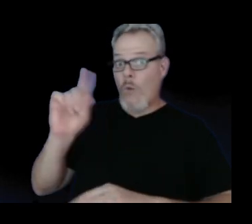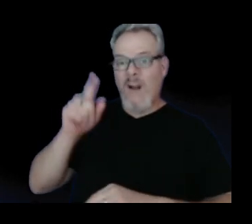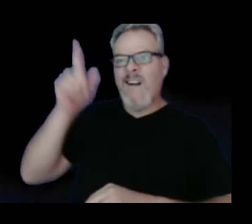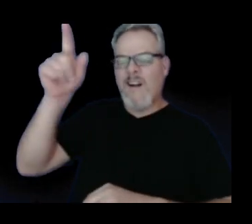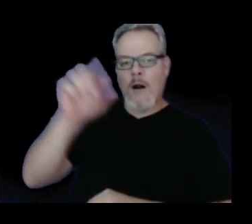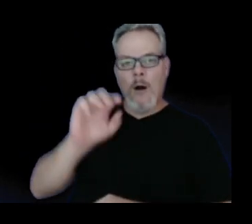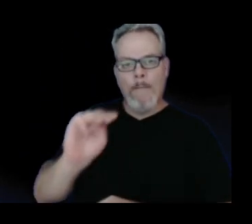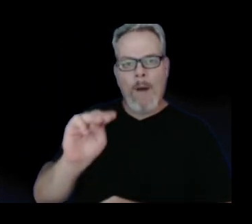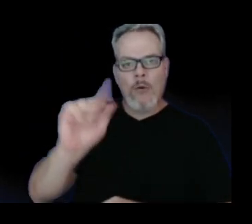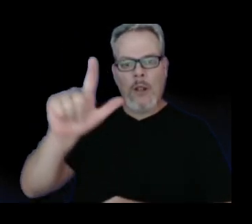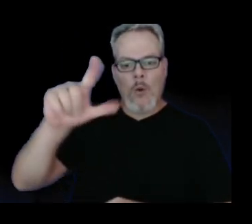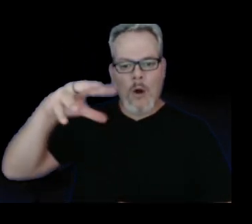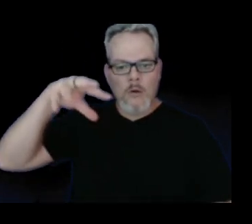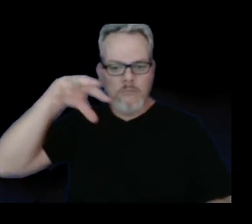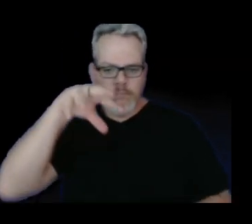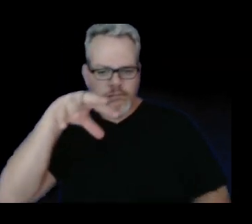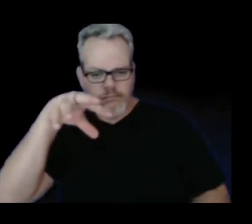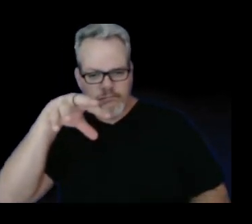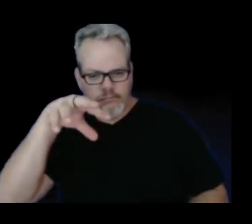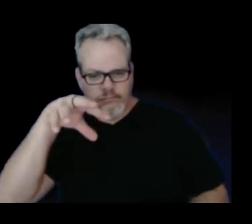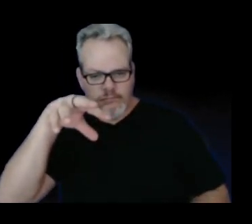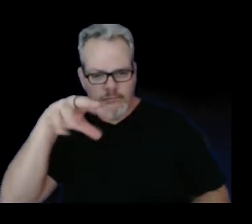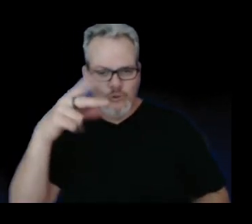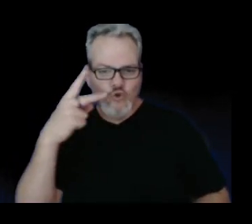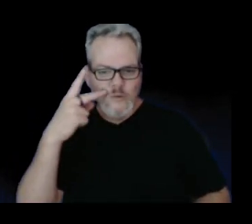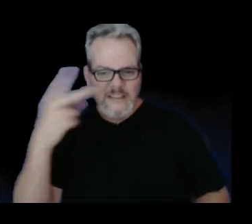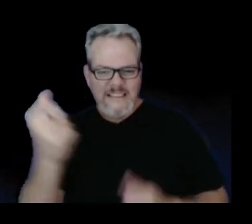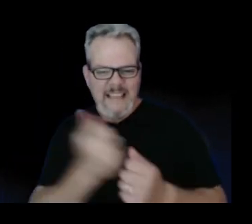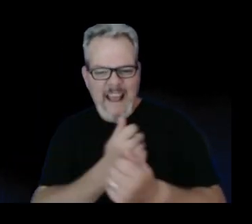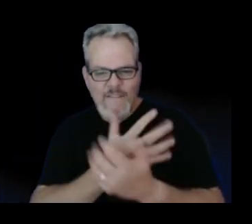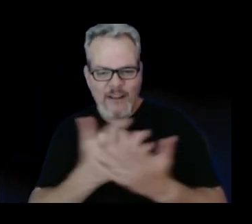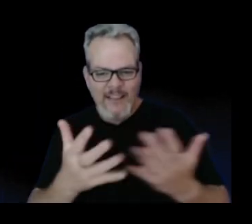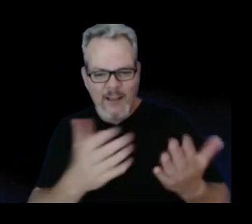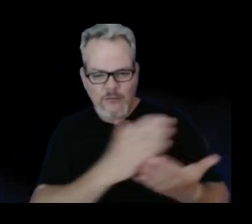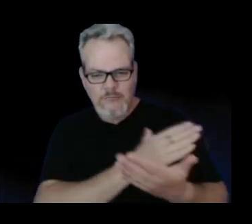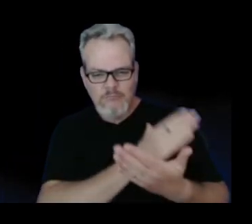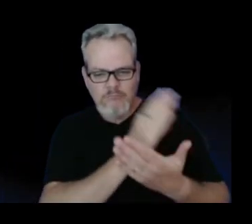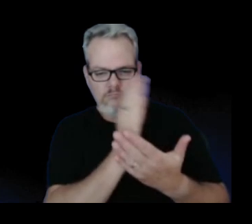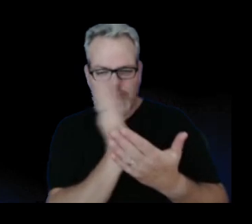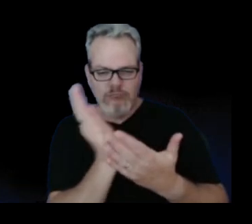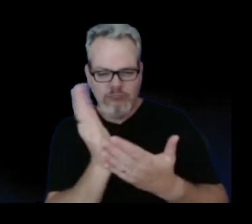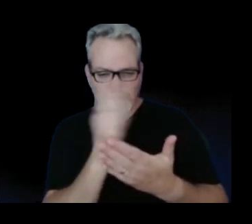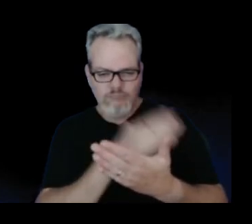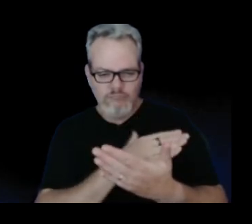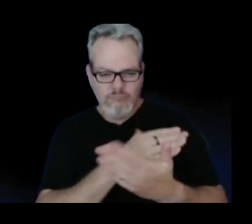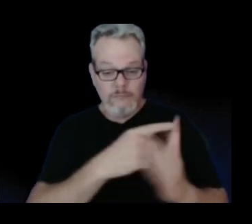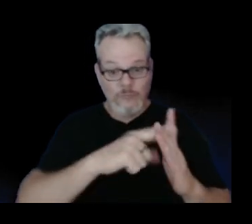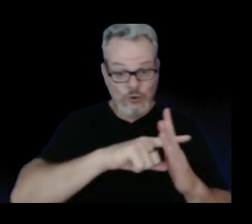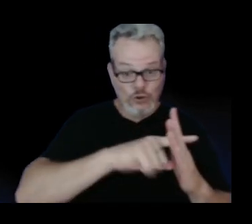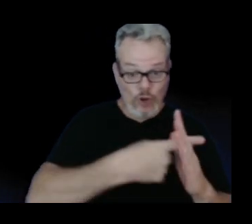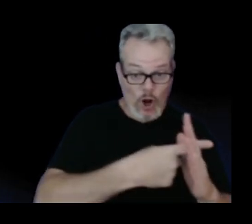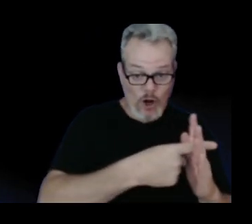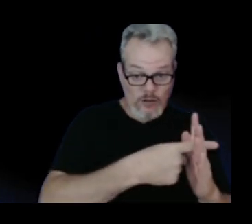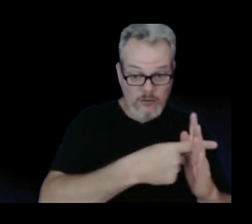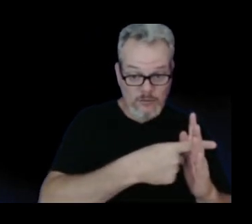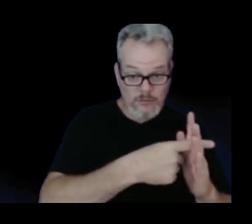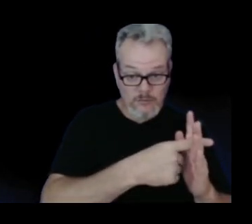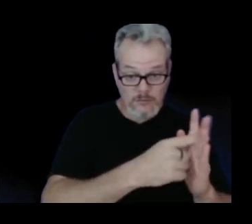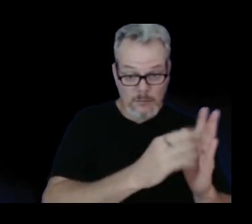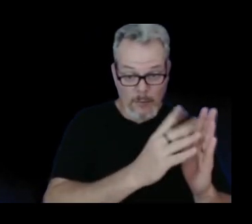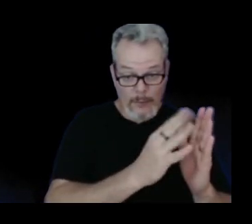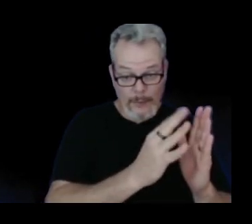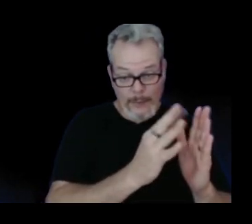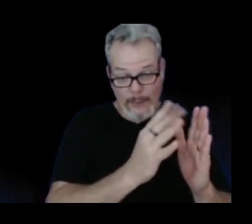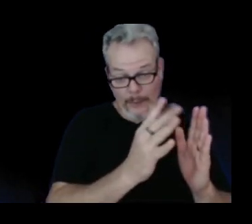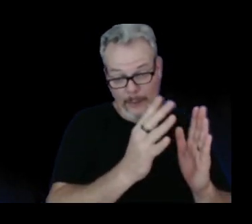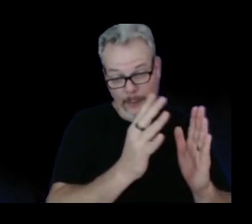eruption and the glow from the very start. There it starts, but it's not nearly as close